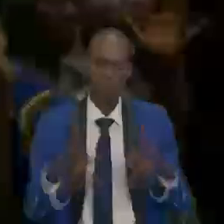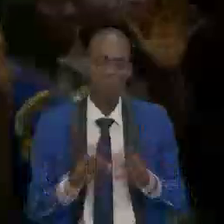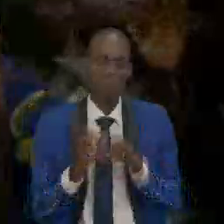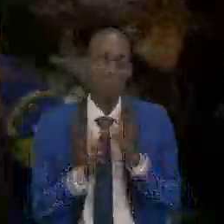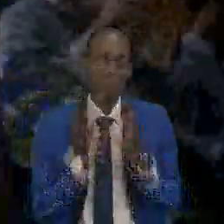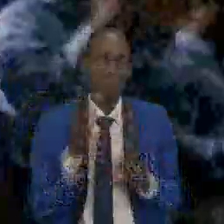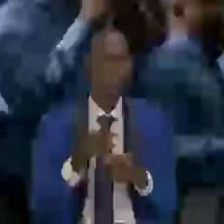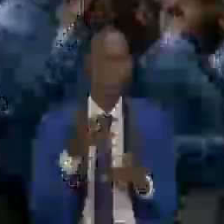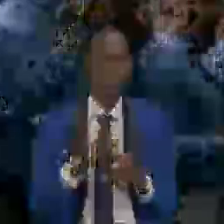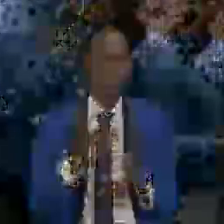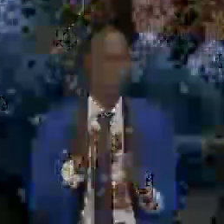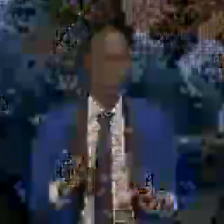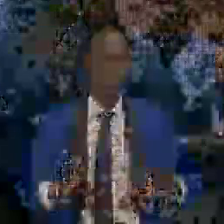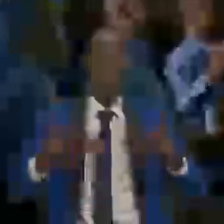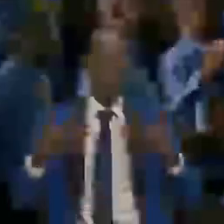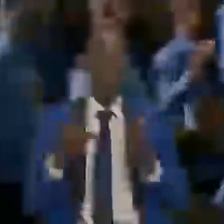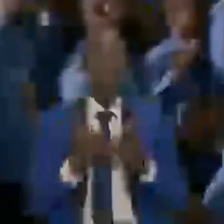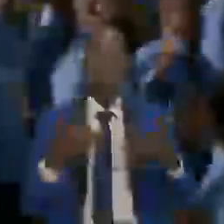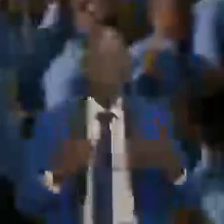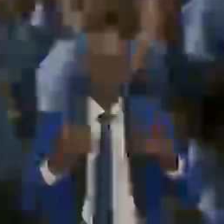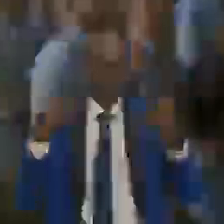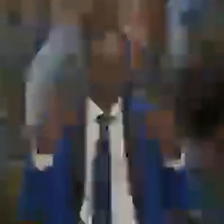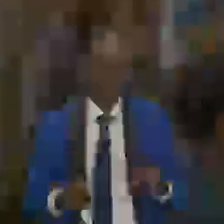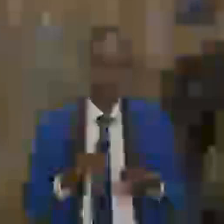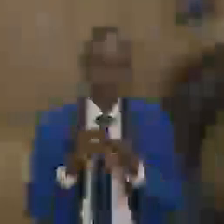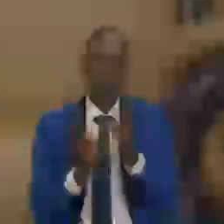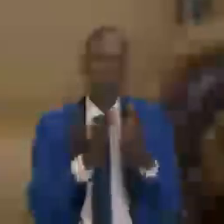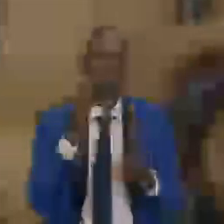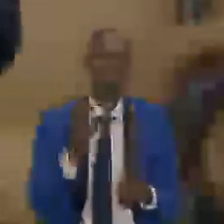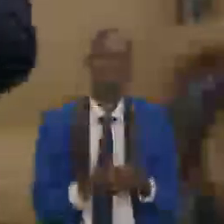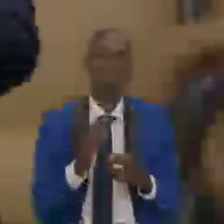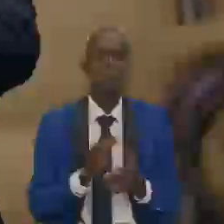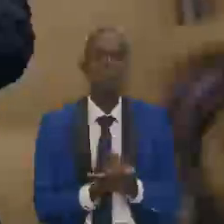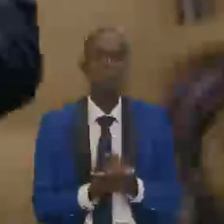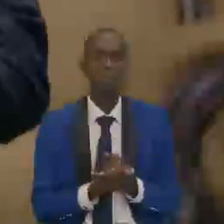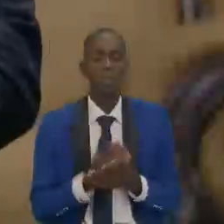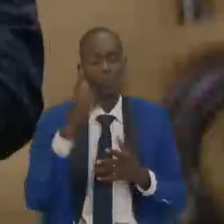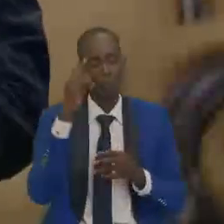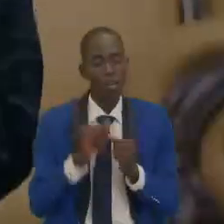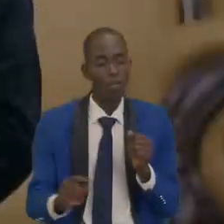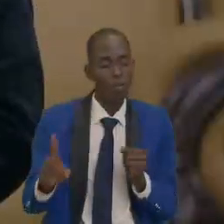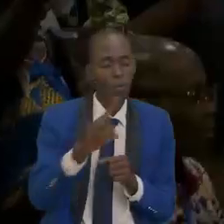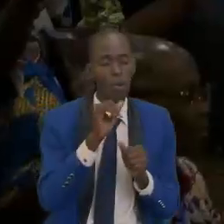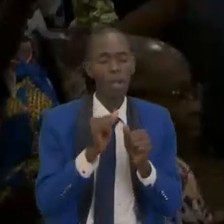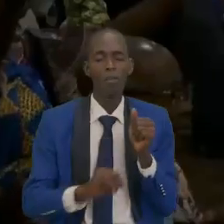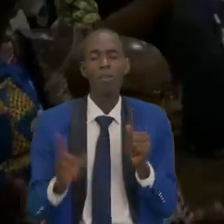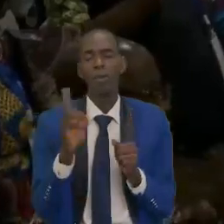in my life it is done for everyone everywhere